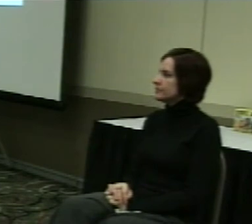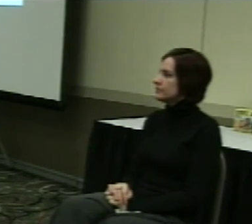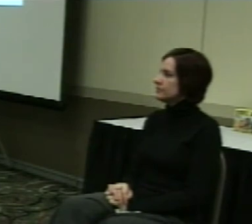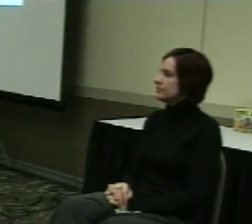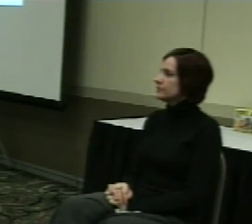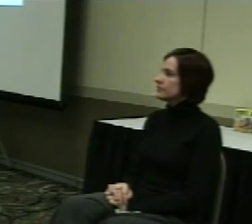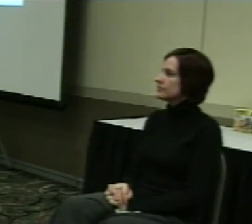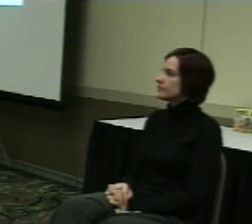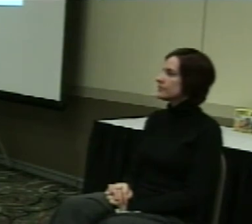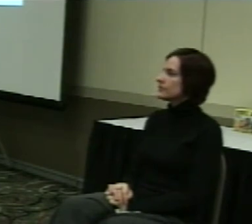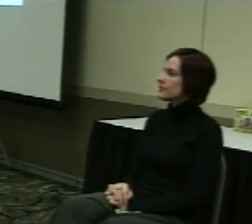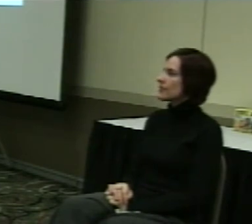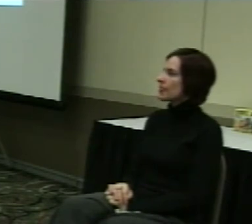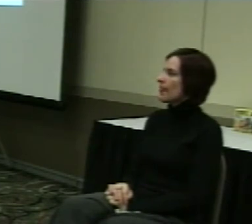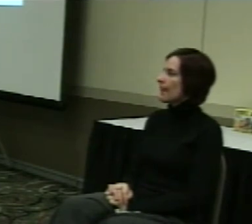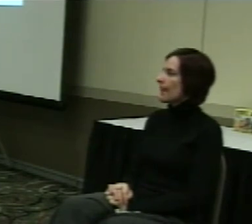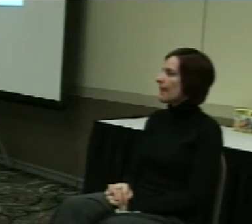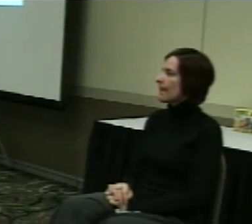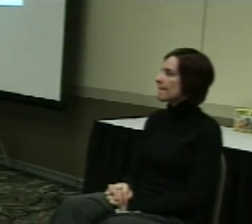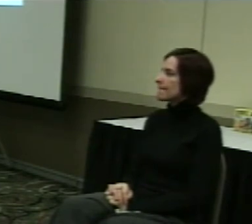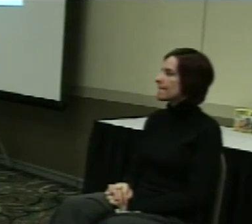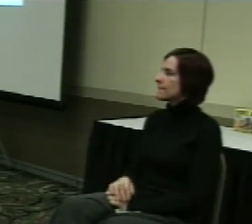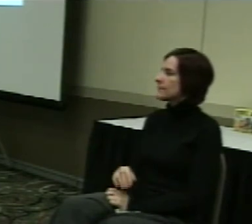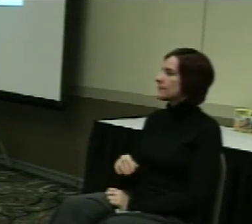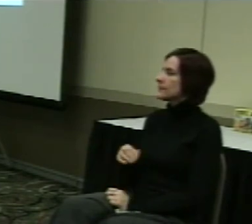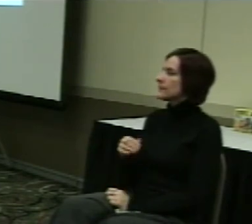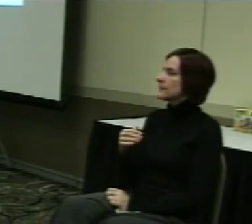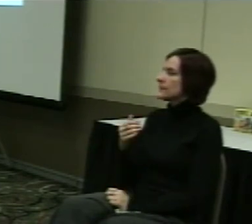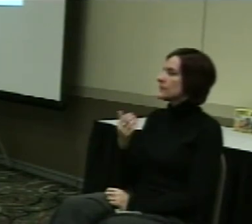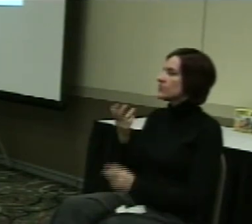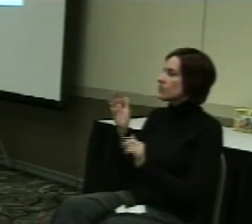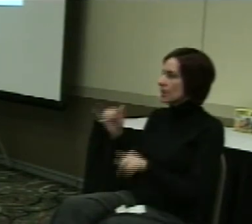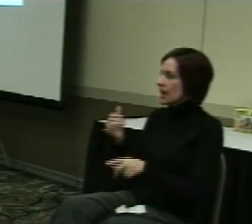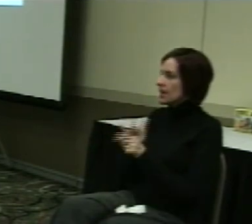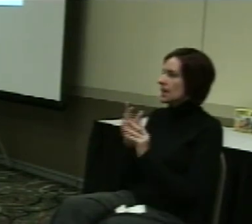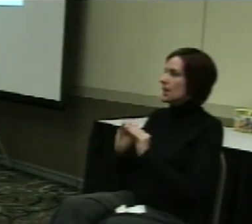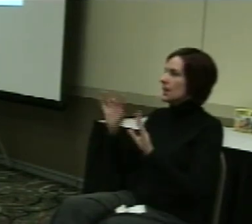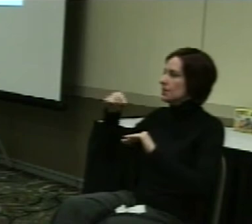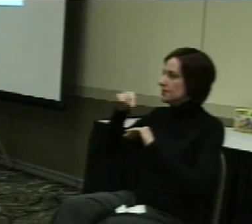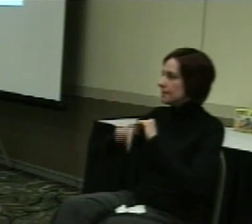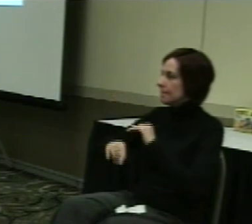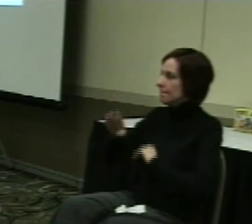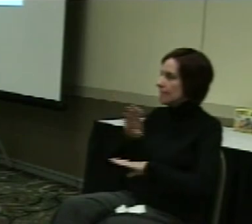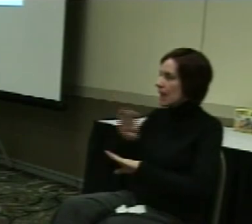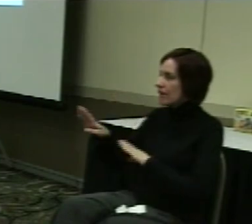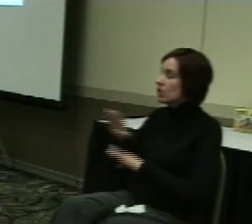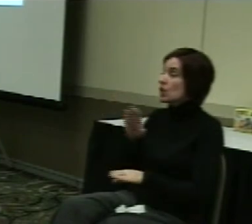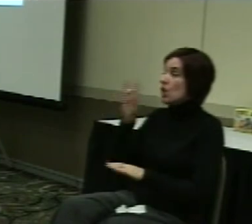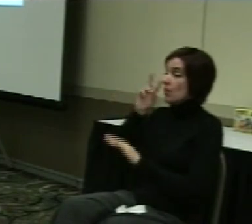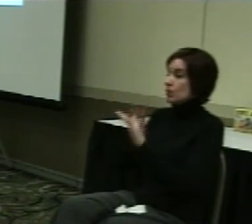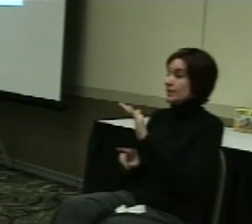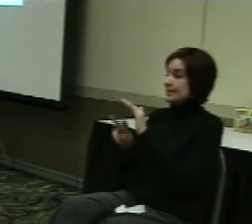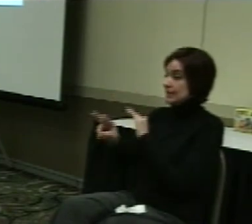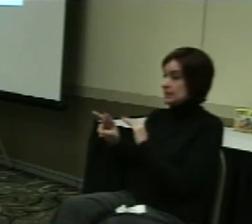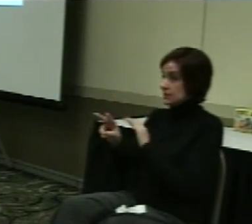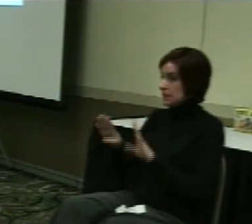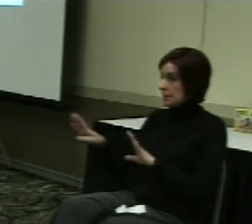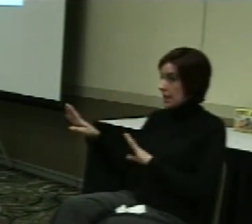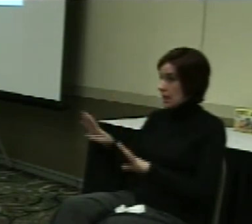out of this. So can really understanding and predicting the behavior, and so